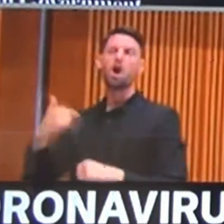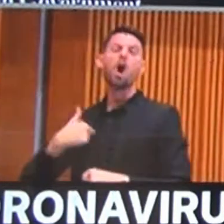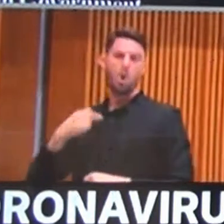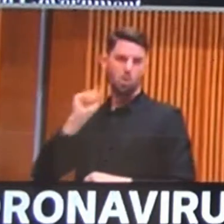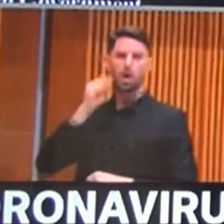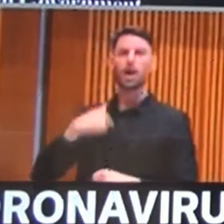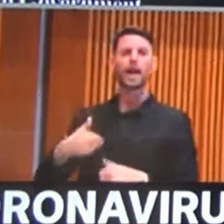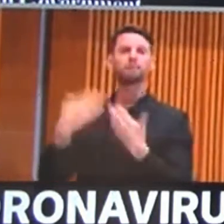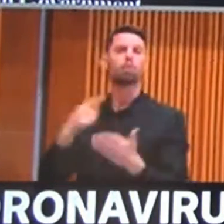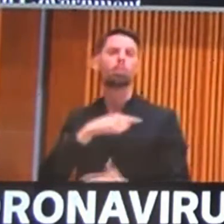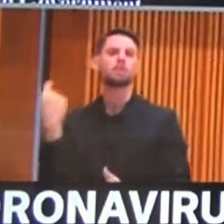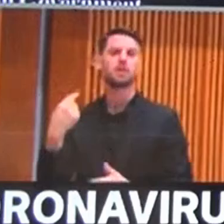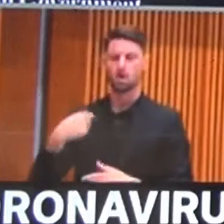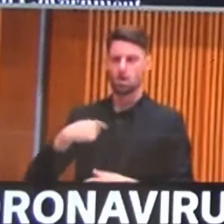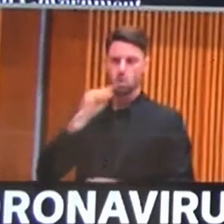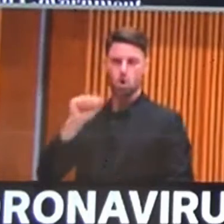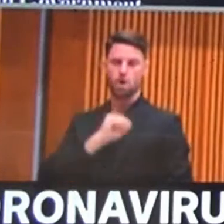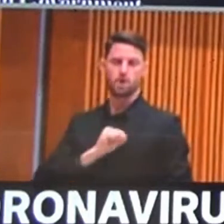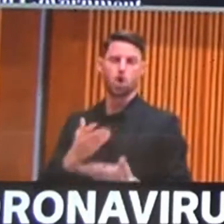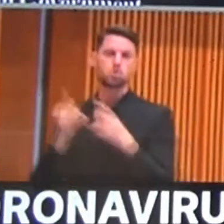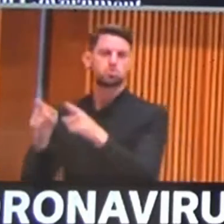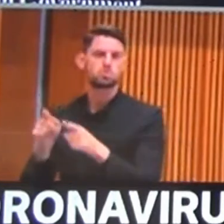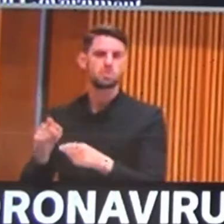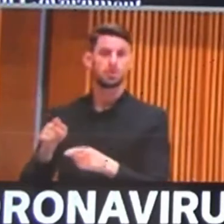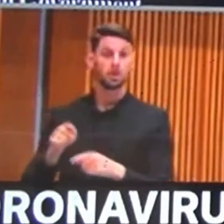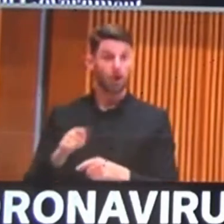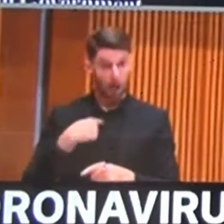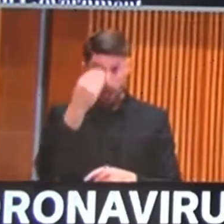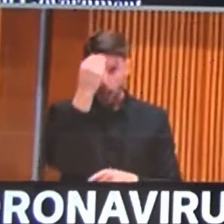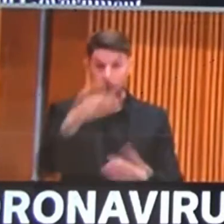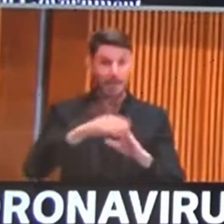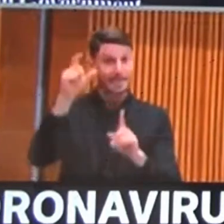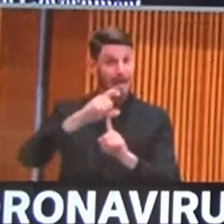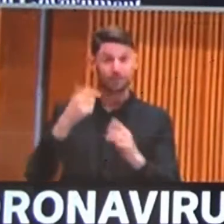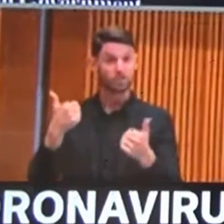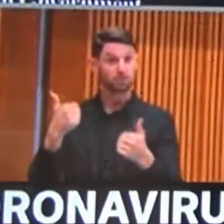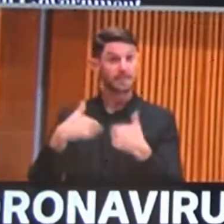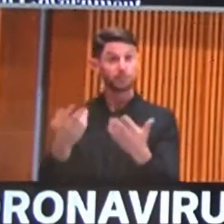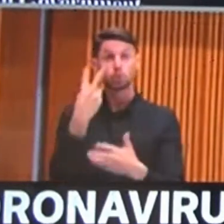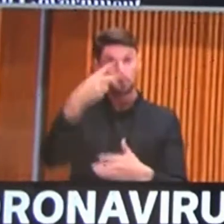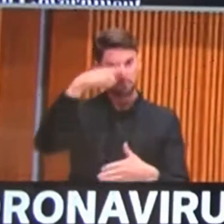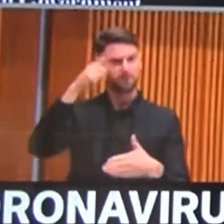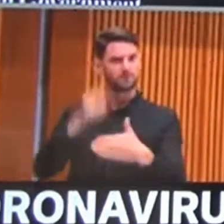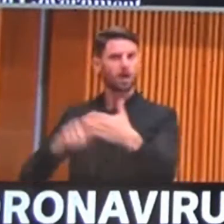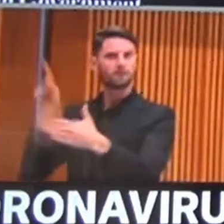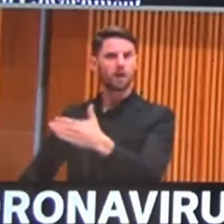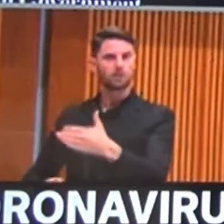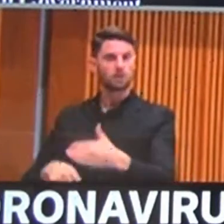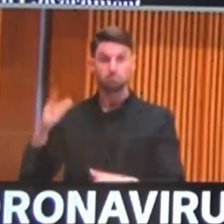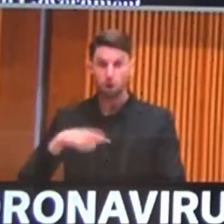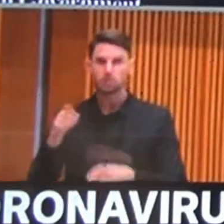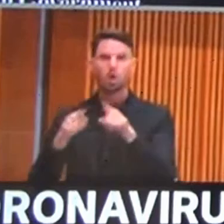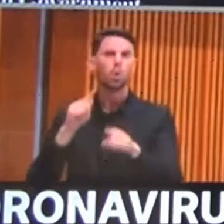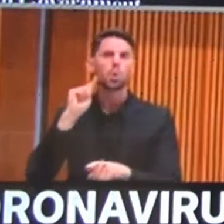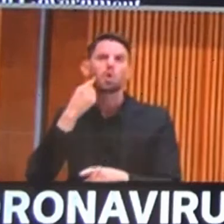on them. Interestingly, 2 people have been charged in the ACT for precisely this type of behaviour. and